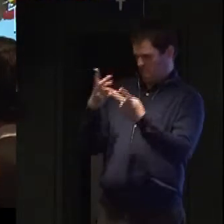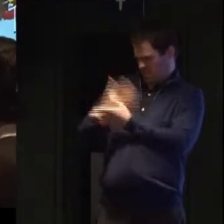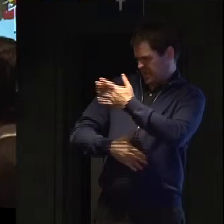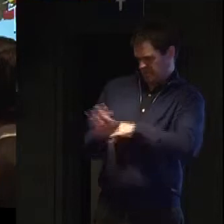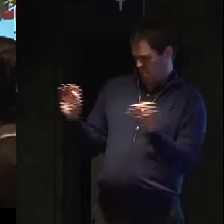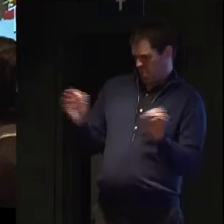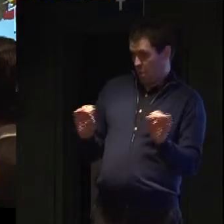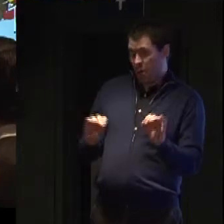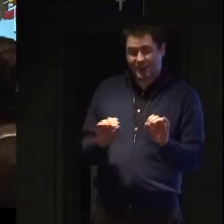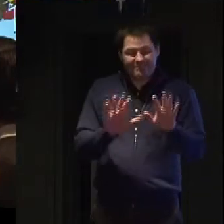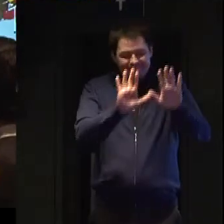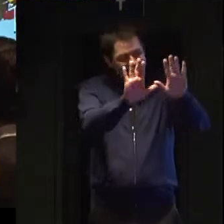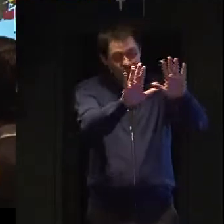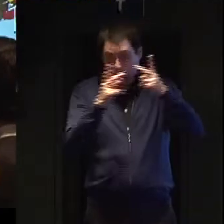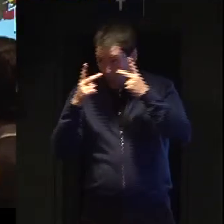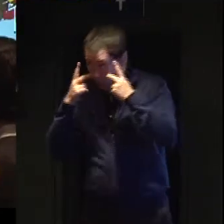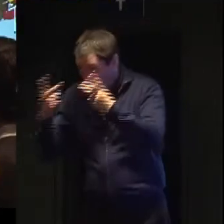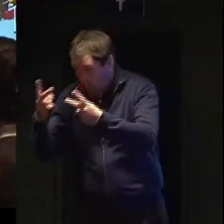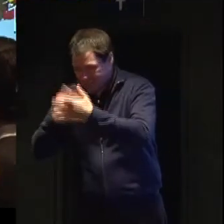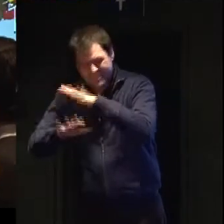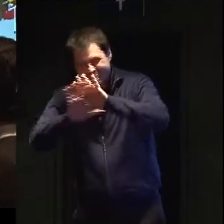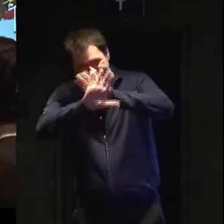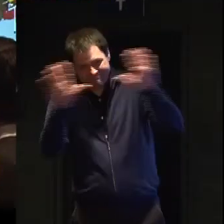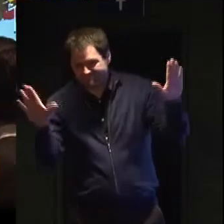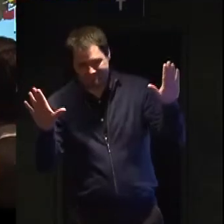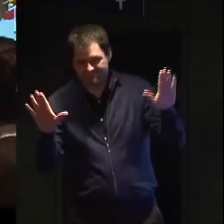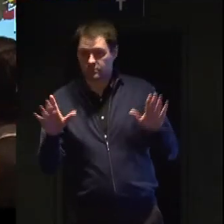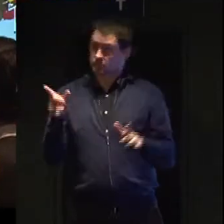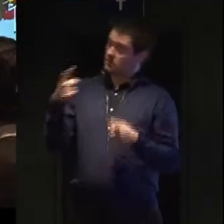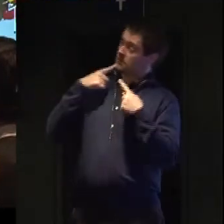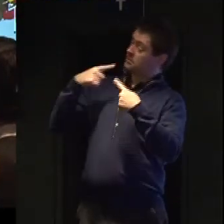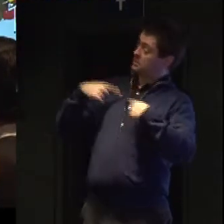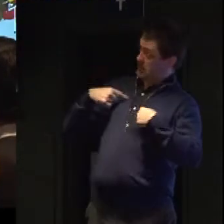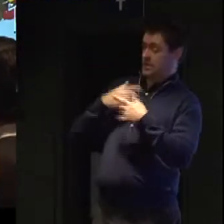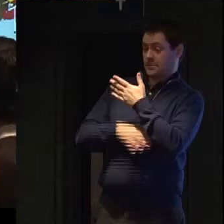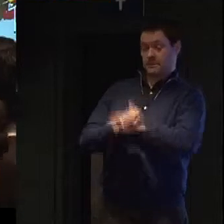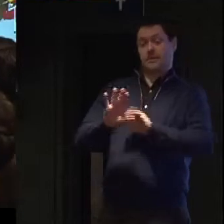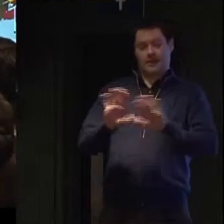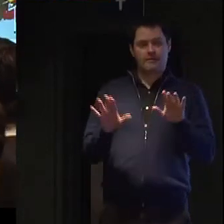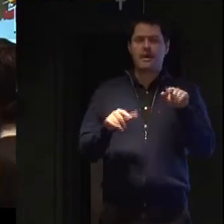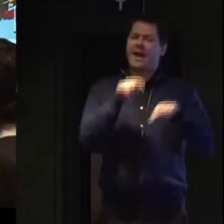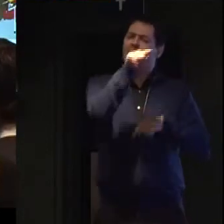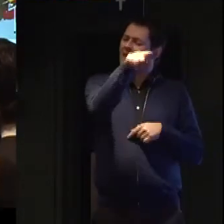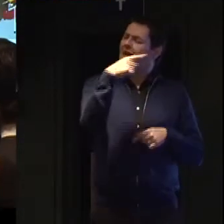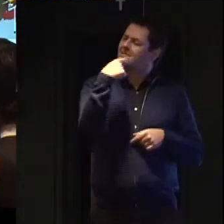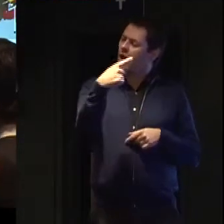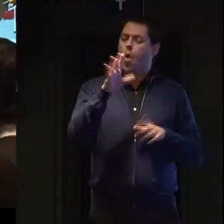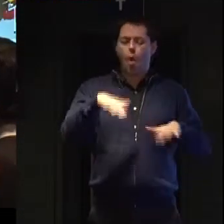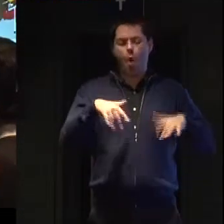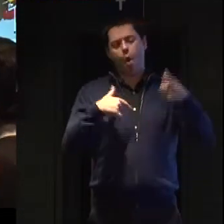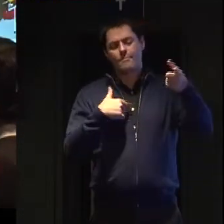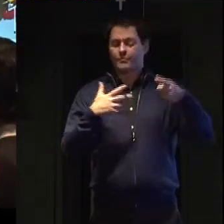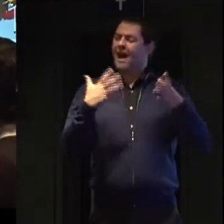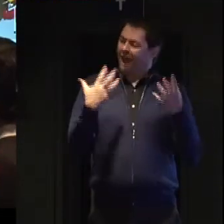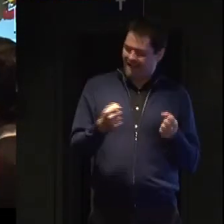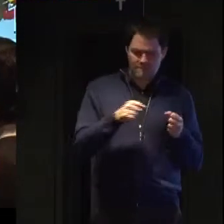say things like, well, we have X number of spaces for disabled people. And I say, do you mean wheelchair spaces? Because really, you shouldn't be limiting the number